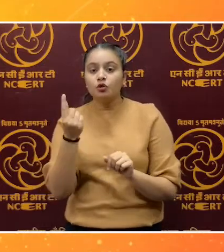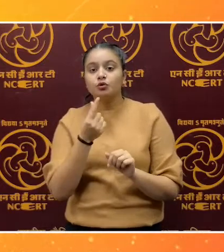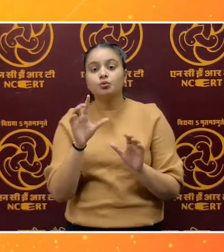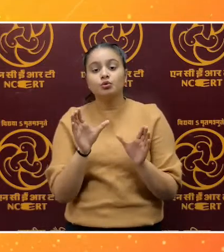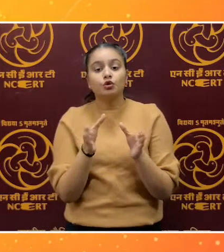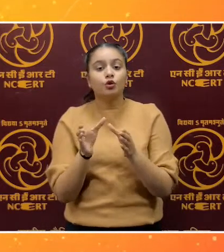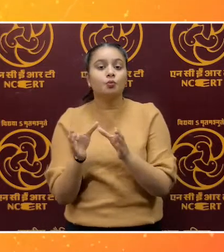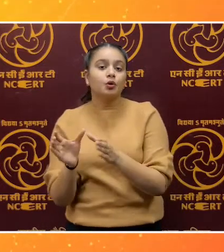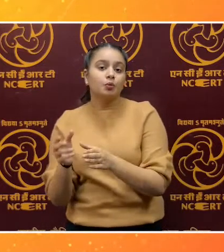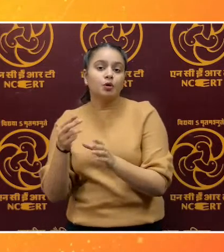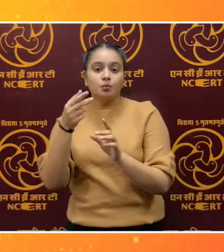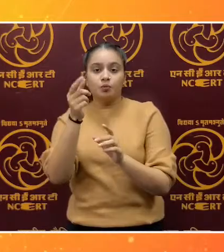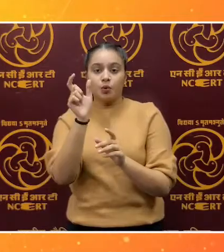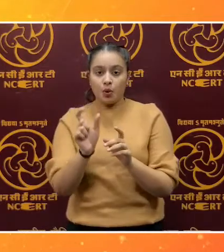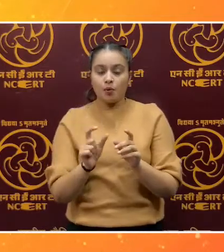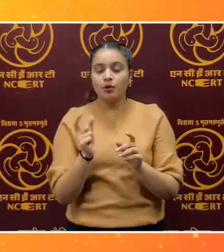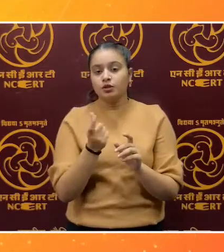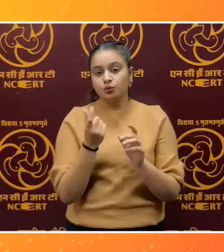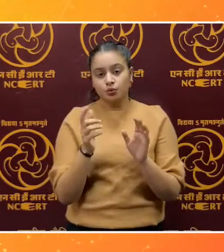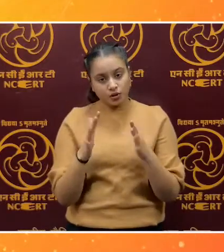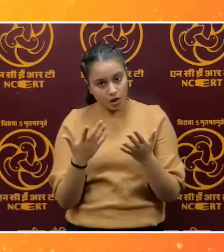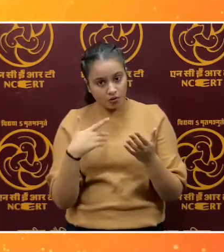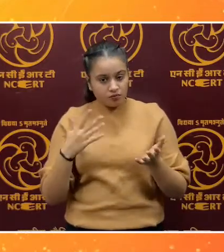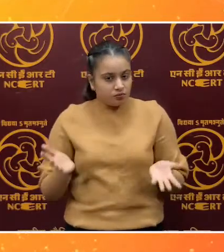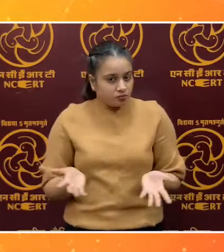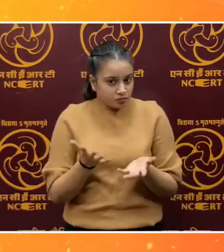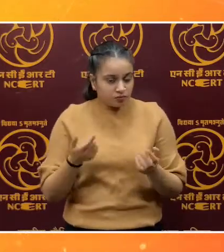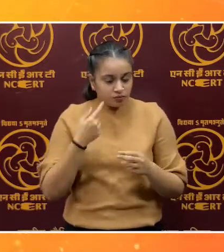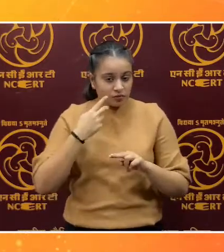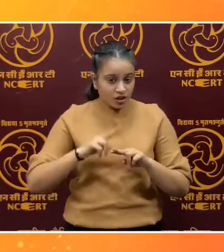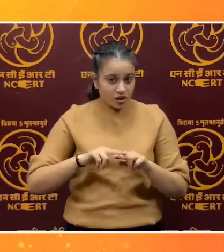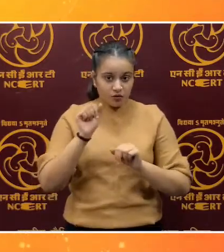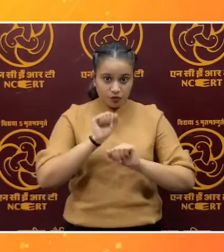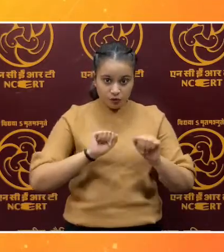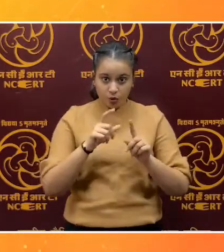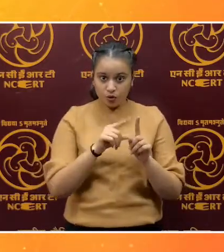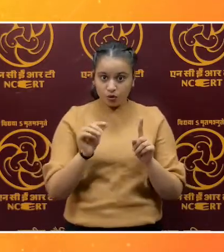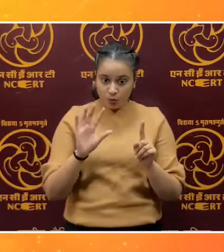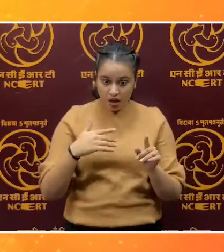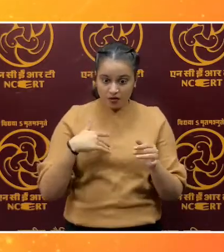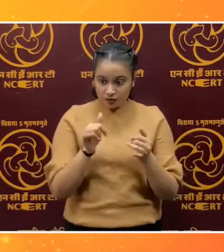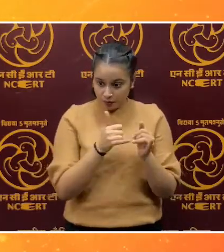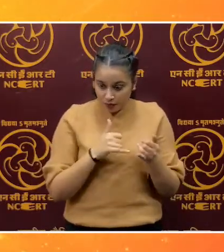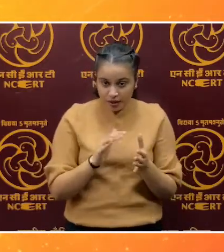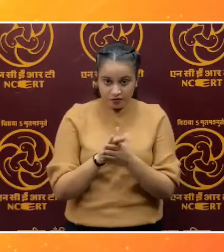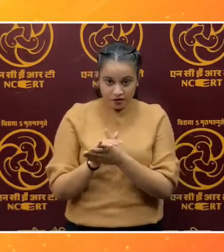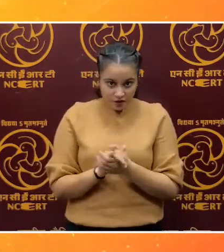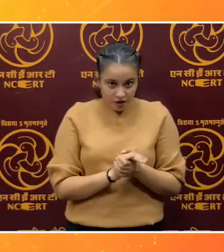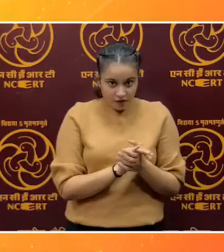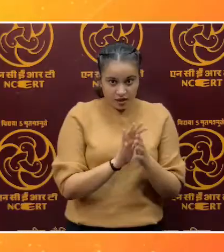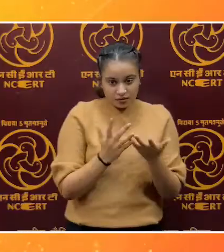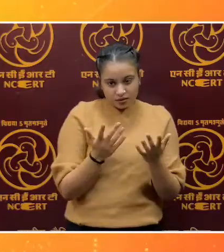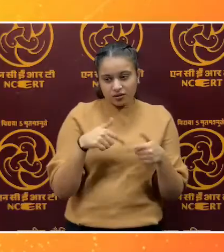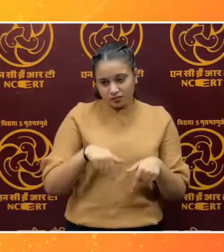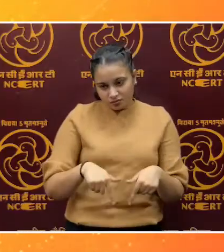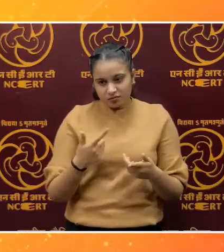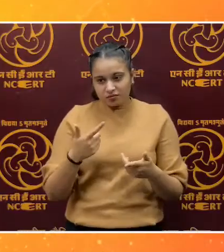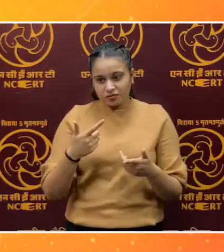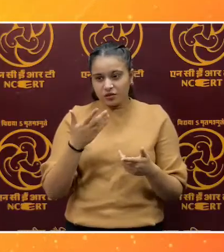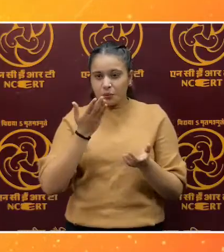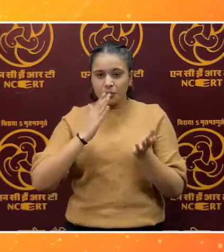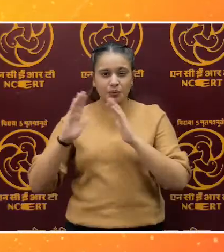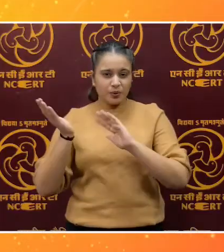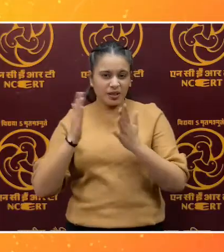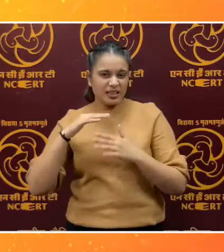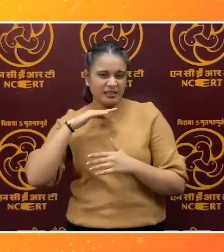groups. Okay. So what I'll encourage our young learners, that whenever they are doing they're playing with their friends indoor, like nowadays the air is